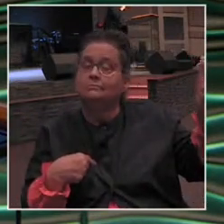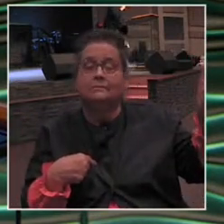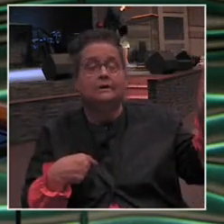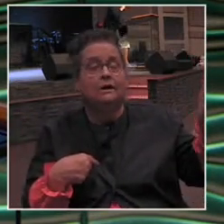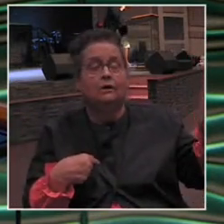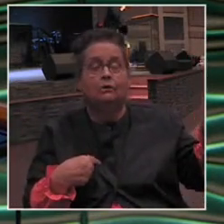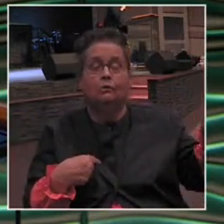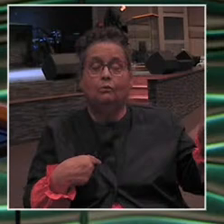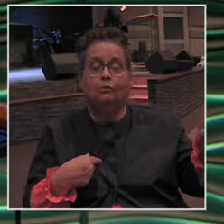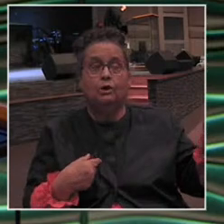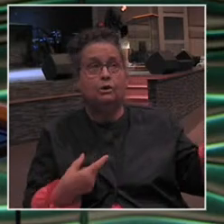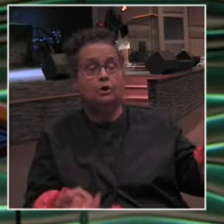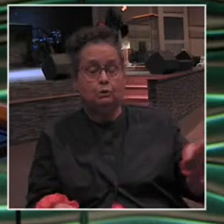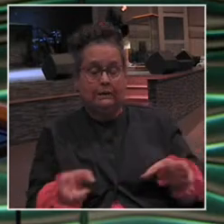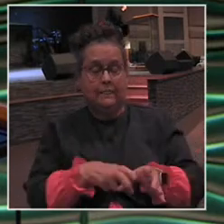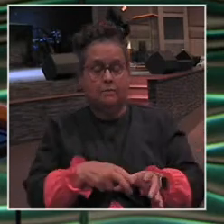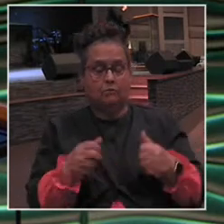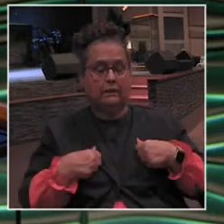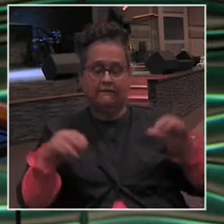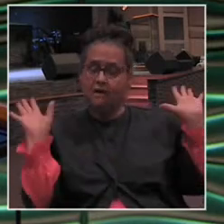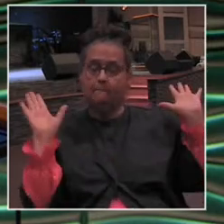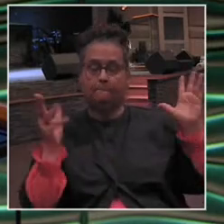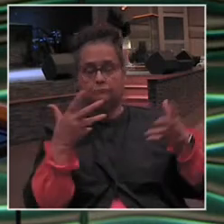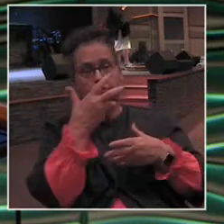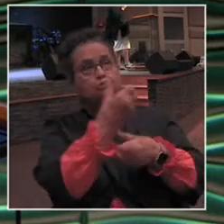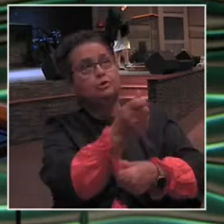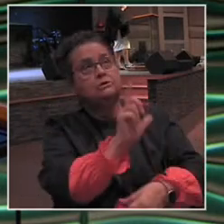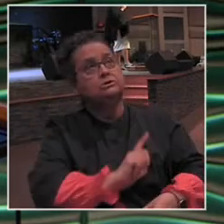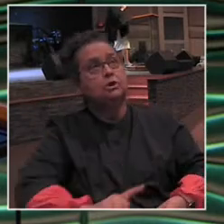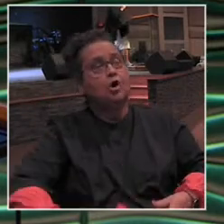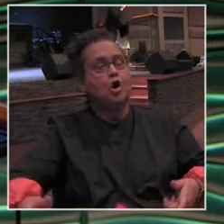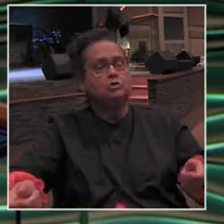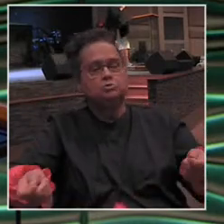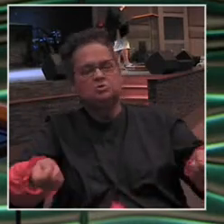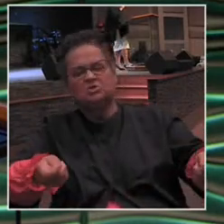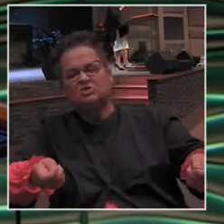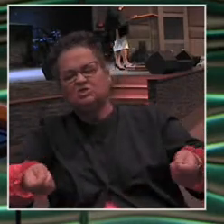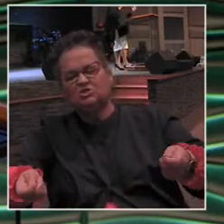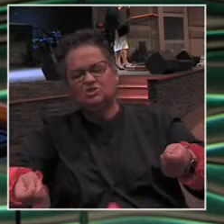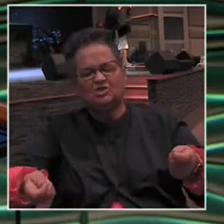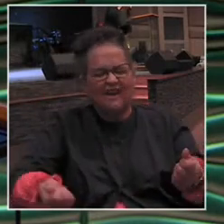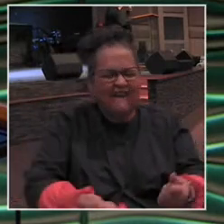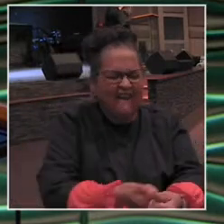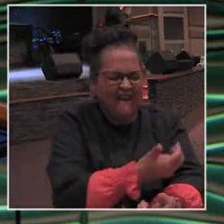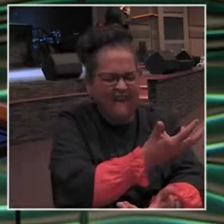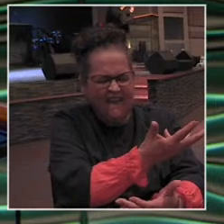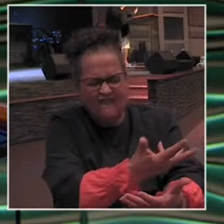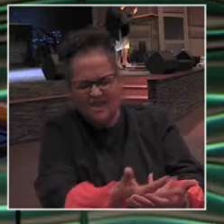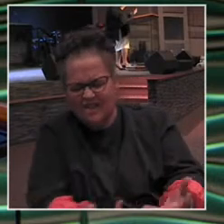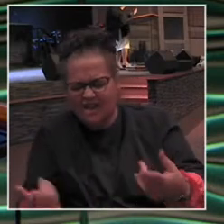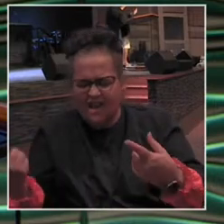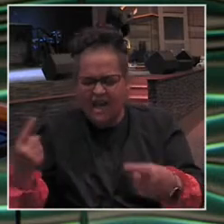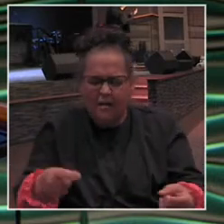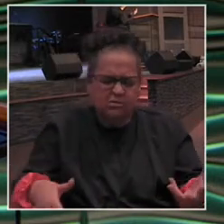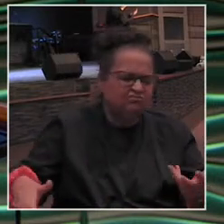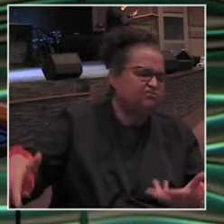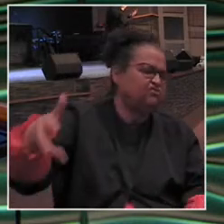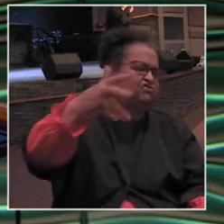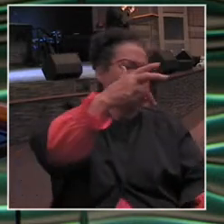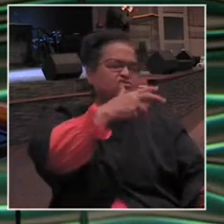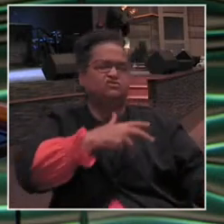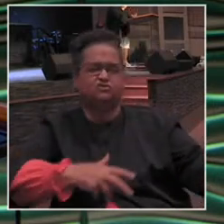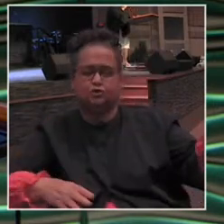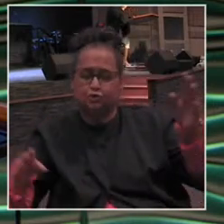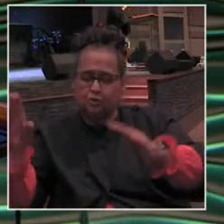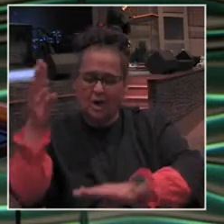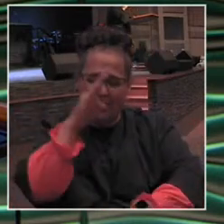go entirely and trust the Lord to steer through every crazy, tumultuous hailstorm, whatever that storm is,